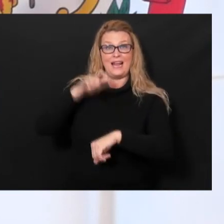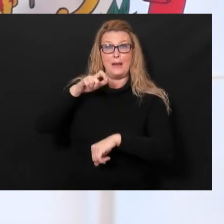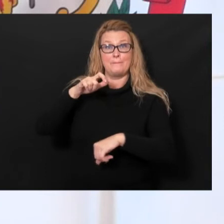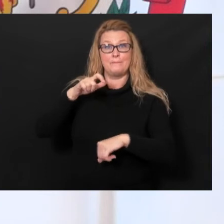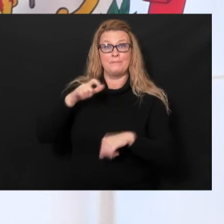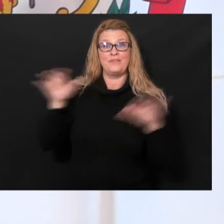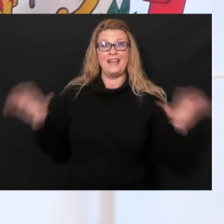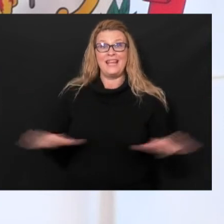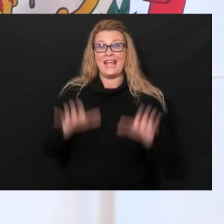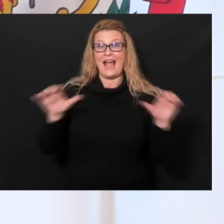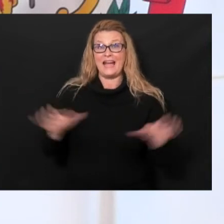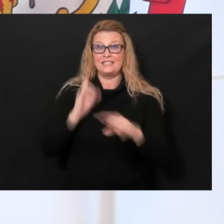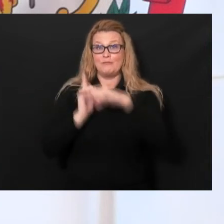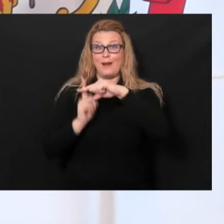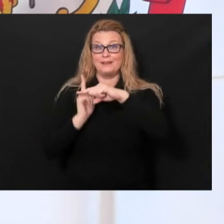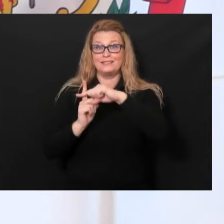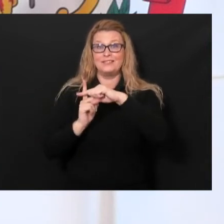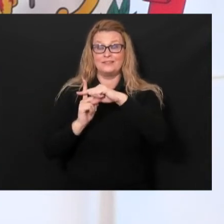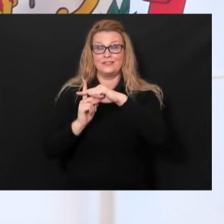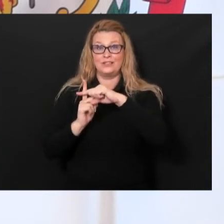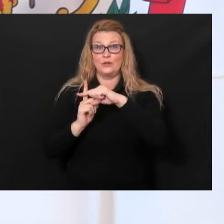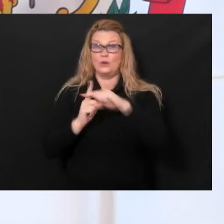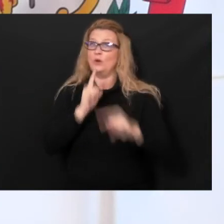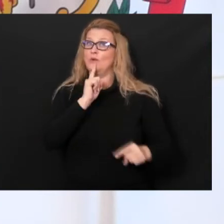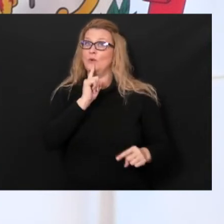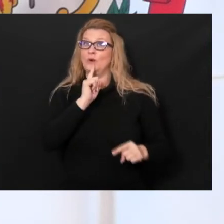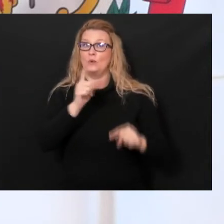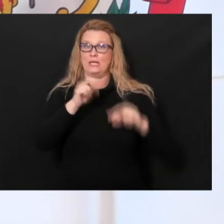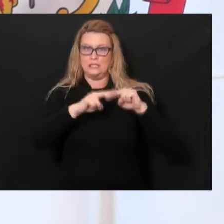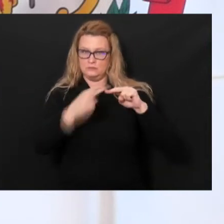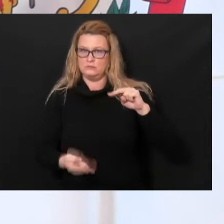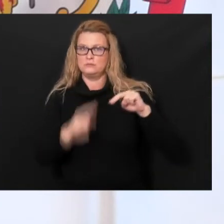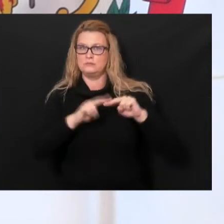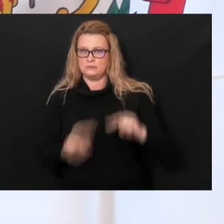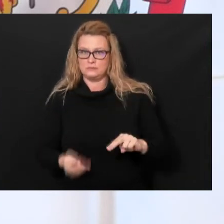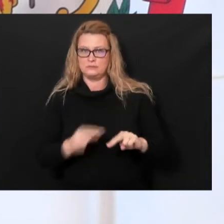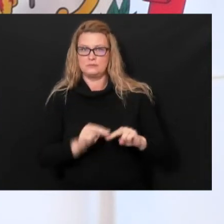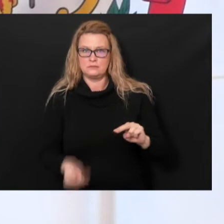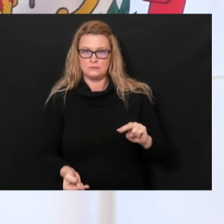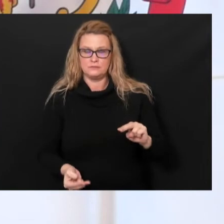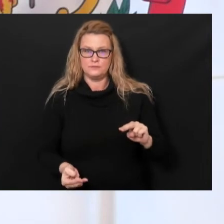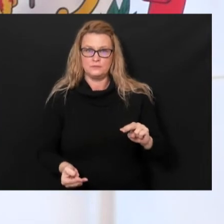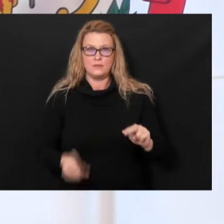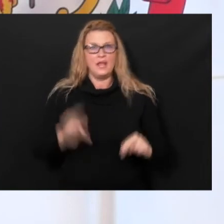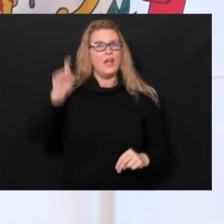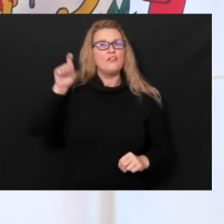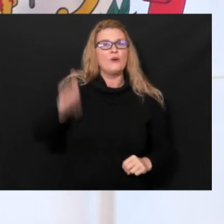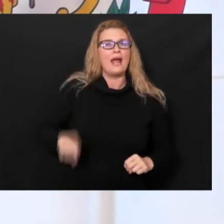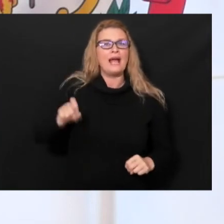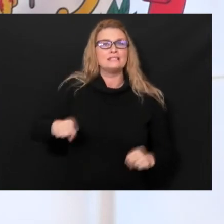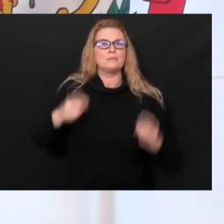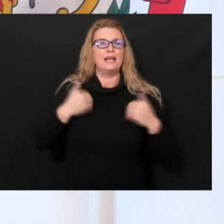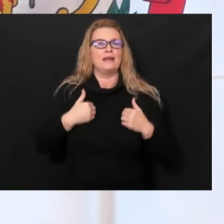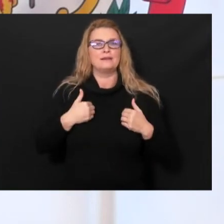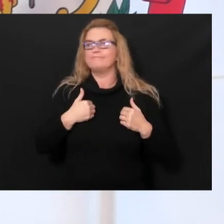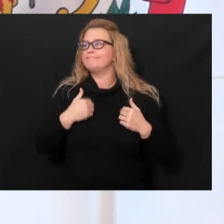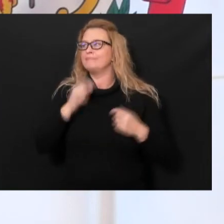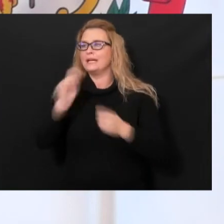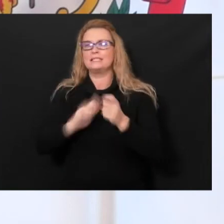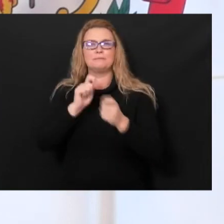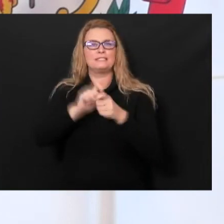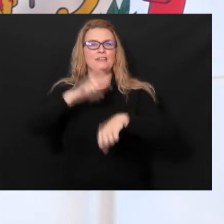our active cases were really moving down. And there has to be a point in time where you reach